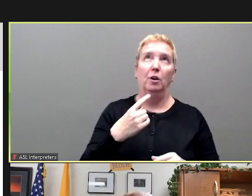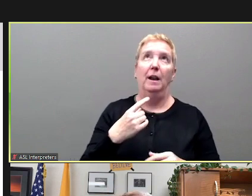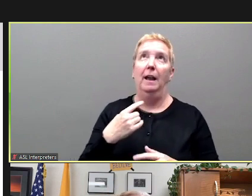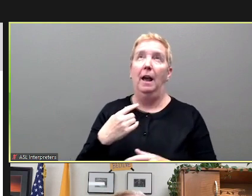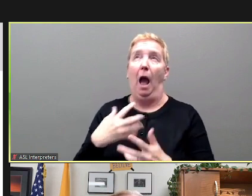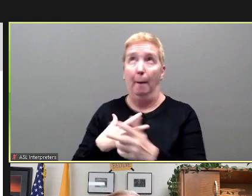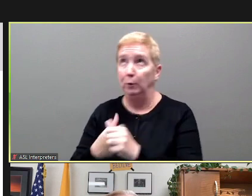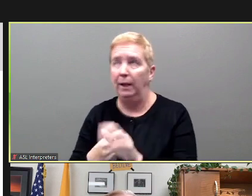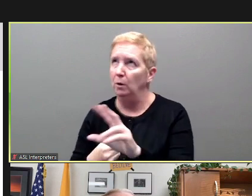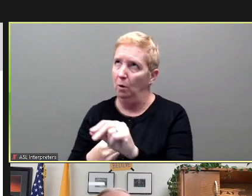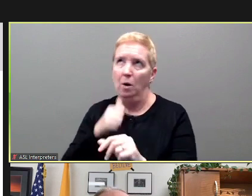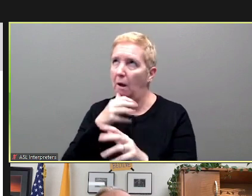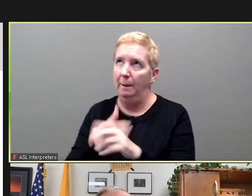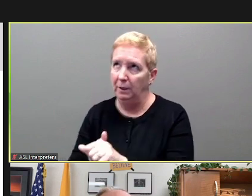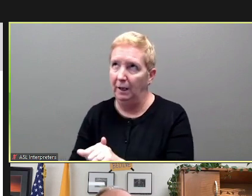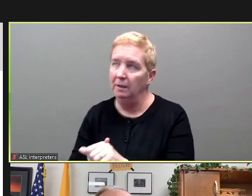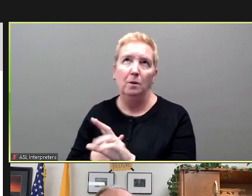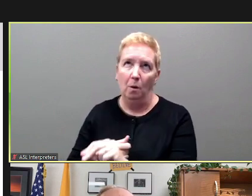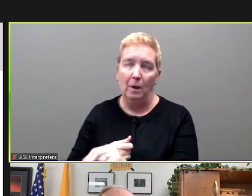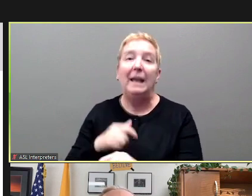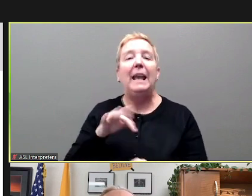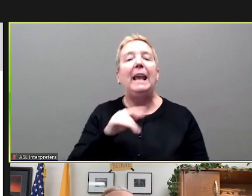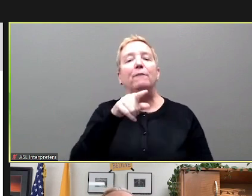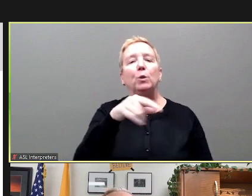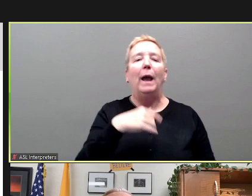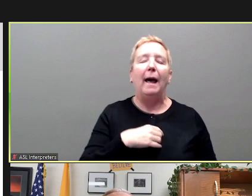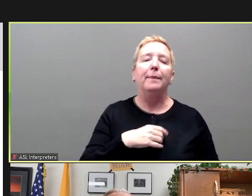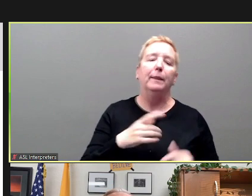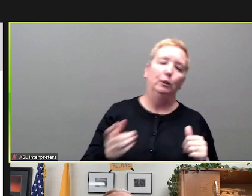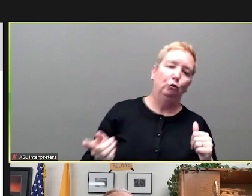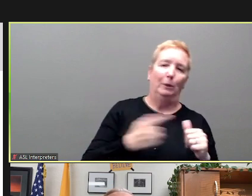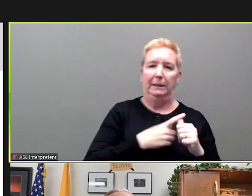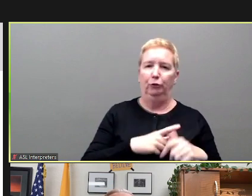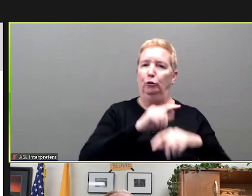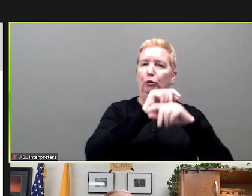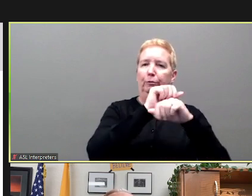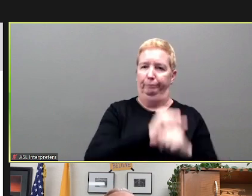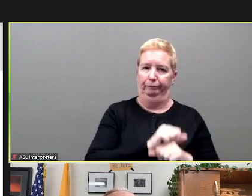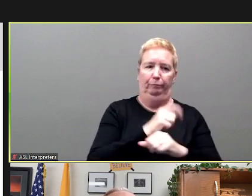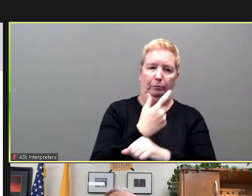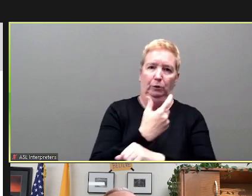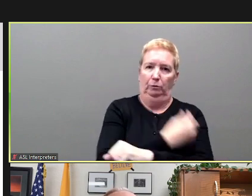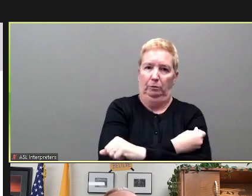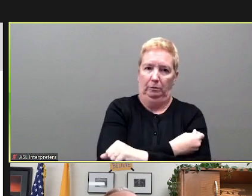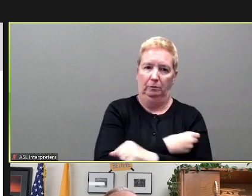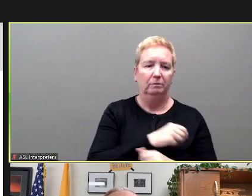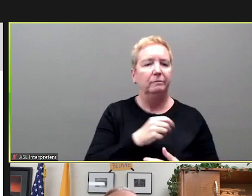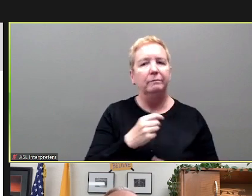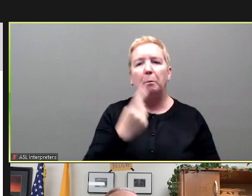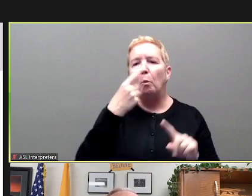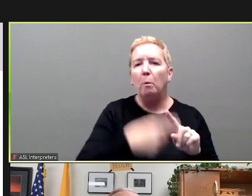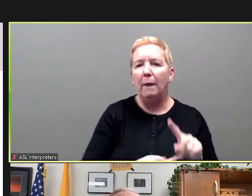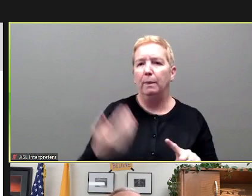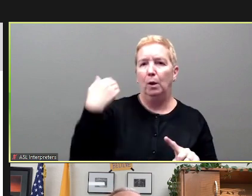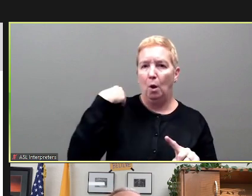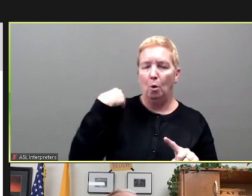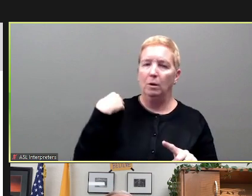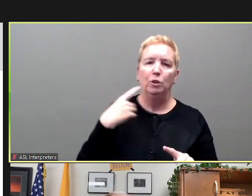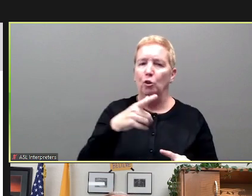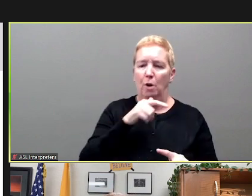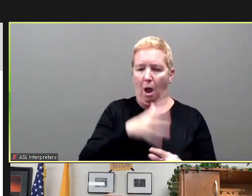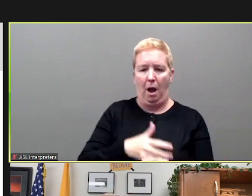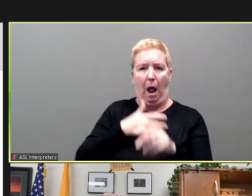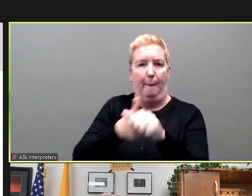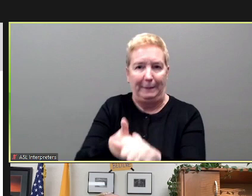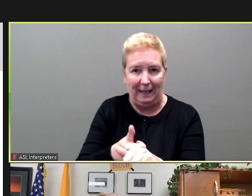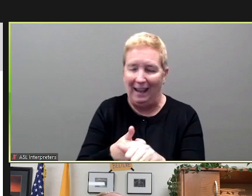shot of the traditional vaccines 30 days ago. You're not up to date by the definition, but